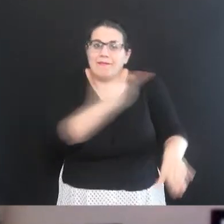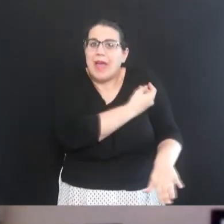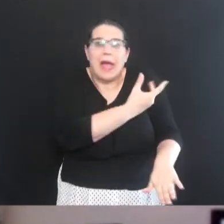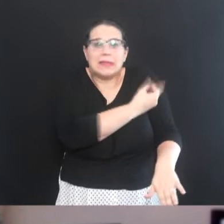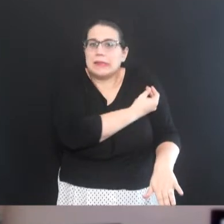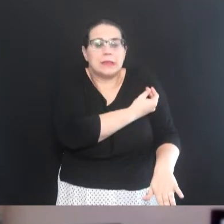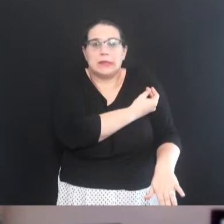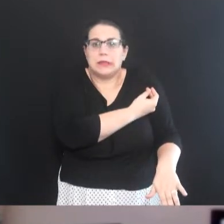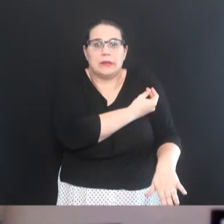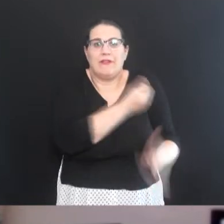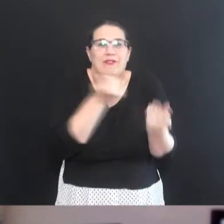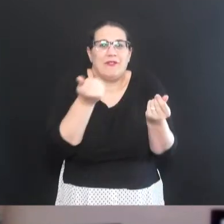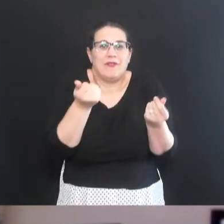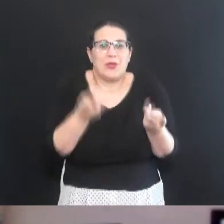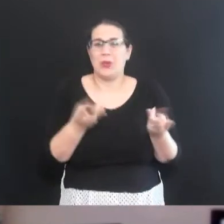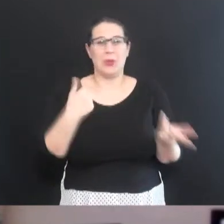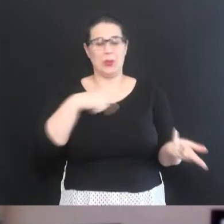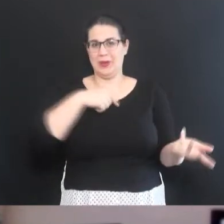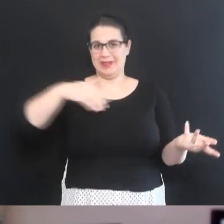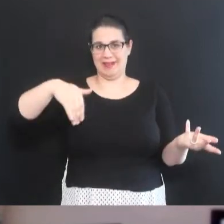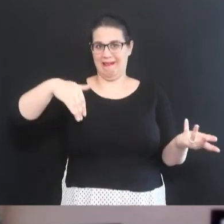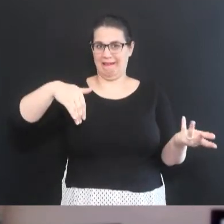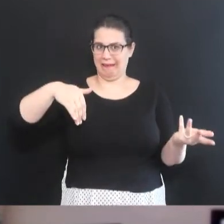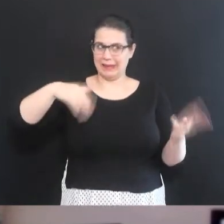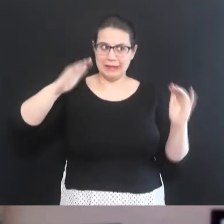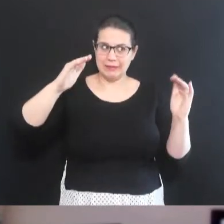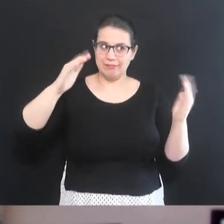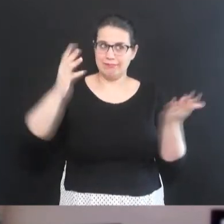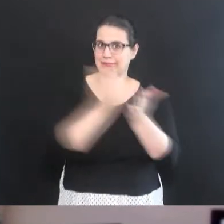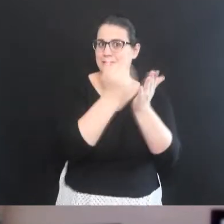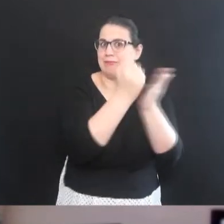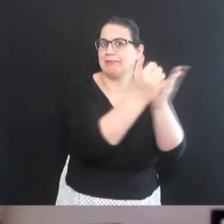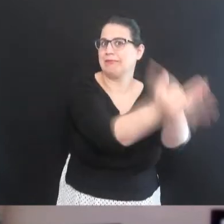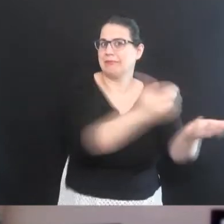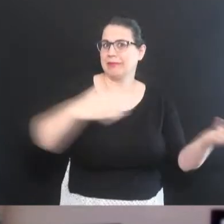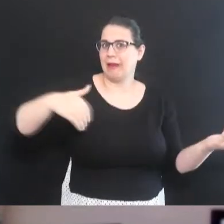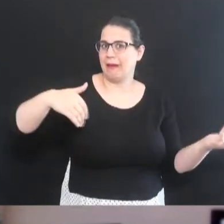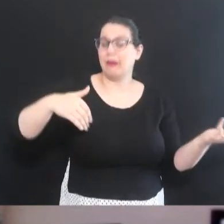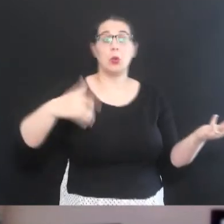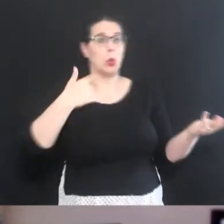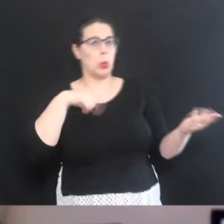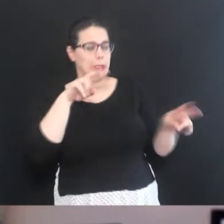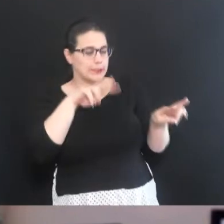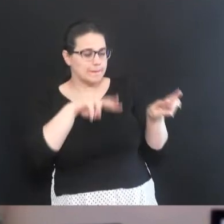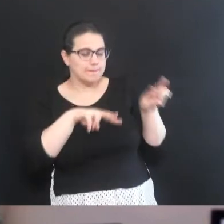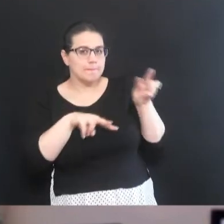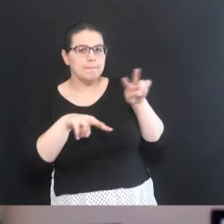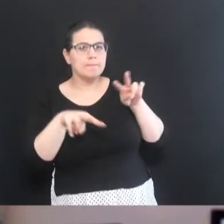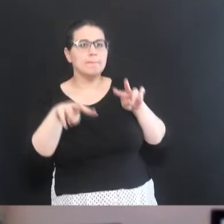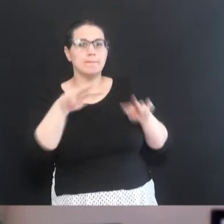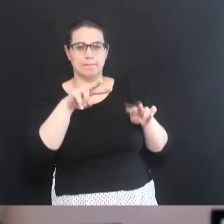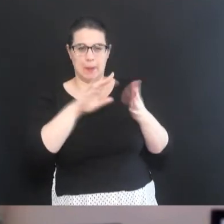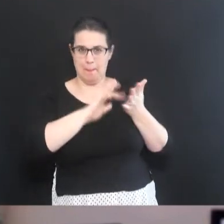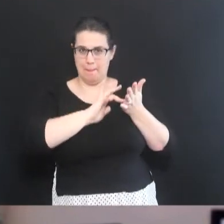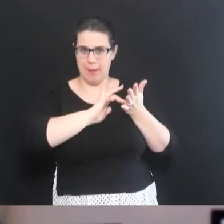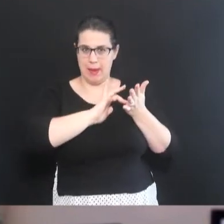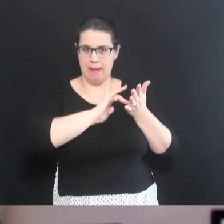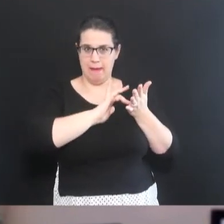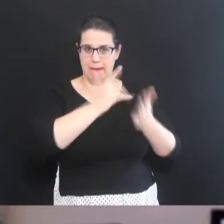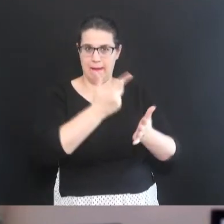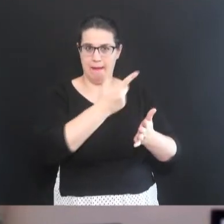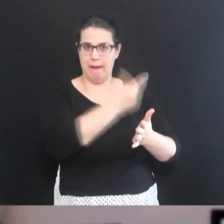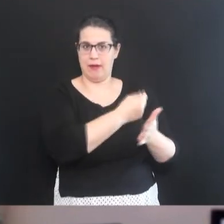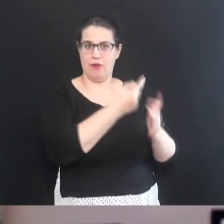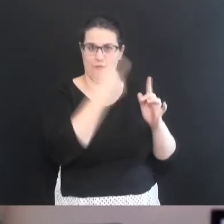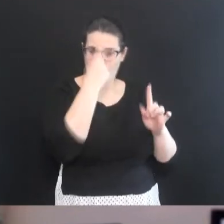hope it will be. And as we start to look now at the potential that the dosing for 5 to